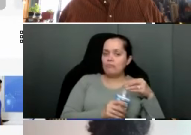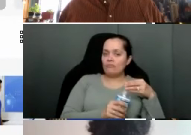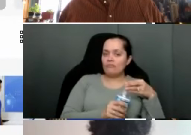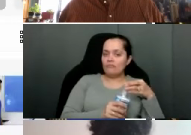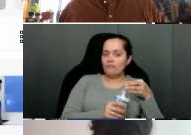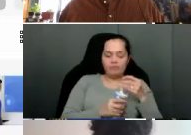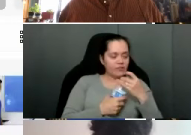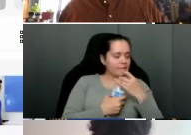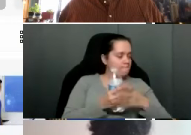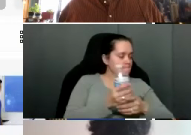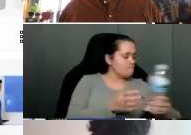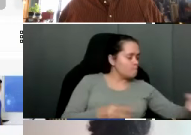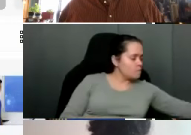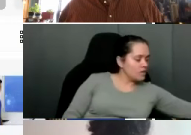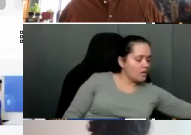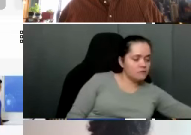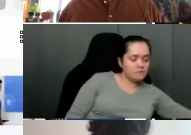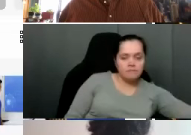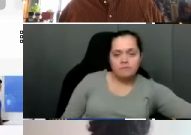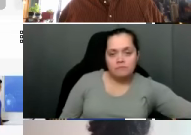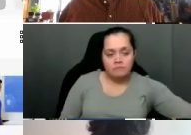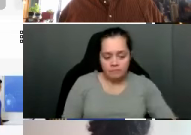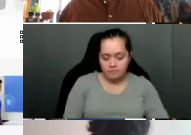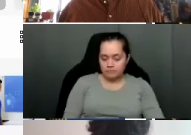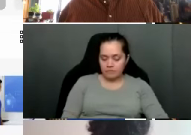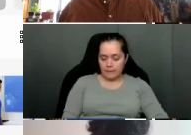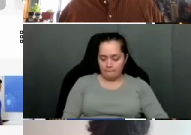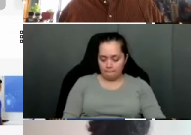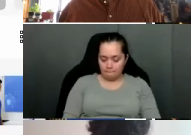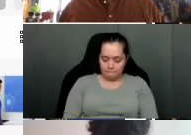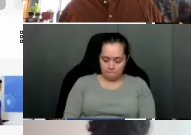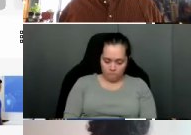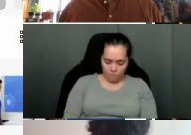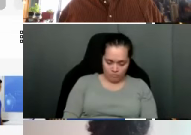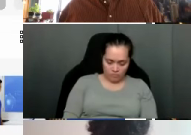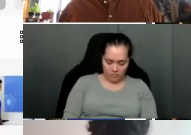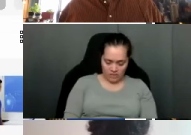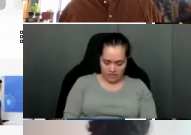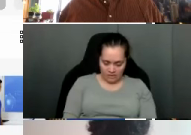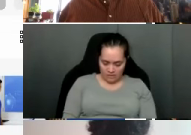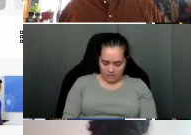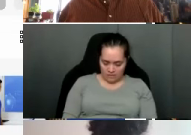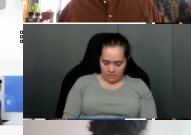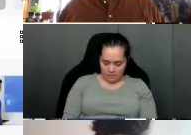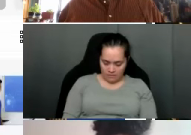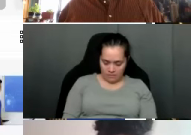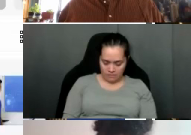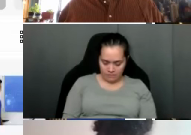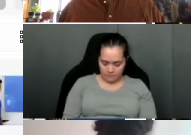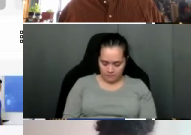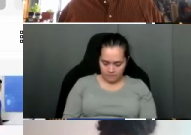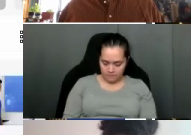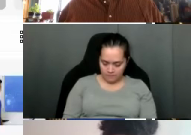Lyman. Indeed you are. Josh, this is Dr. Fallow, and hi. This is Mary Men. Yes. Should we begin? Yes.